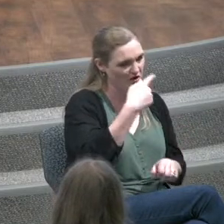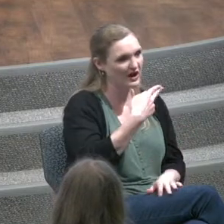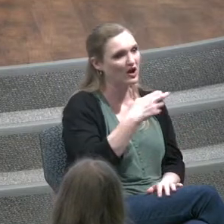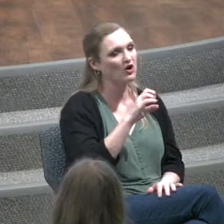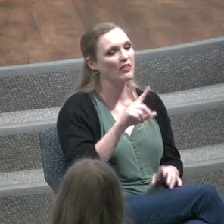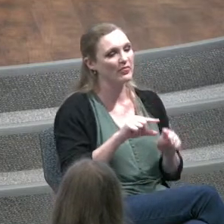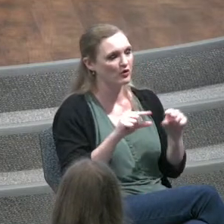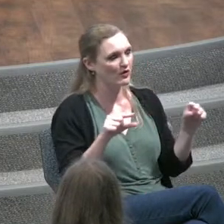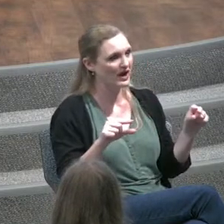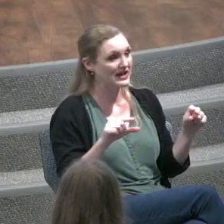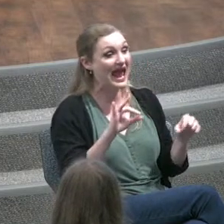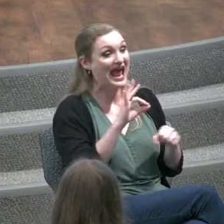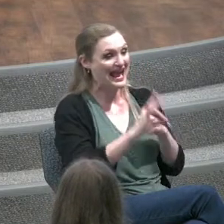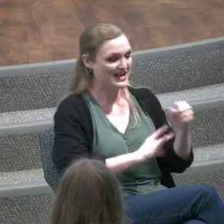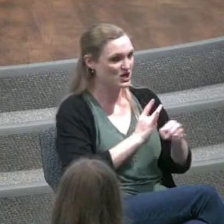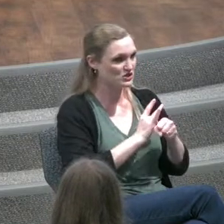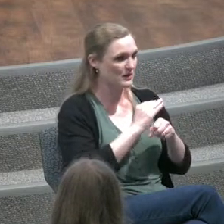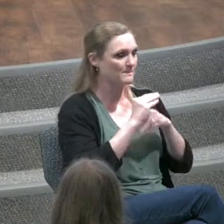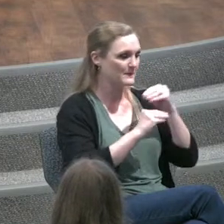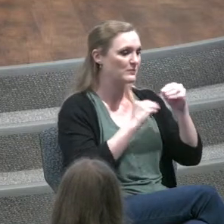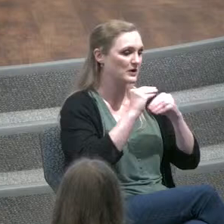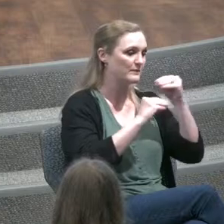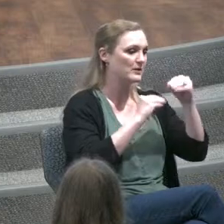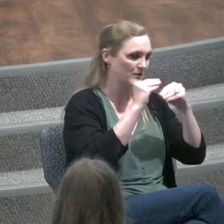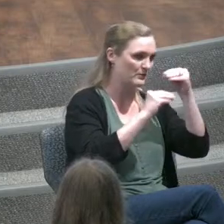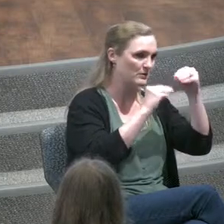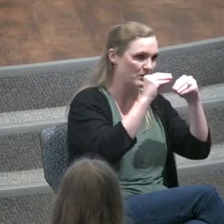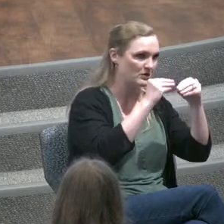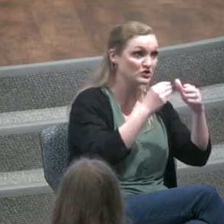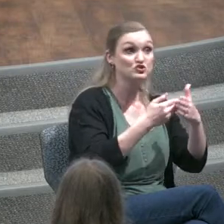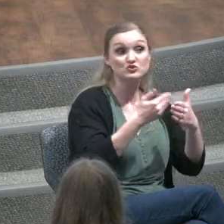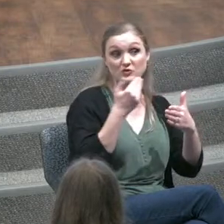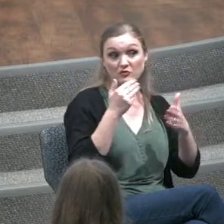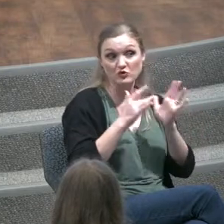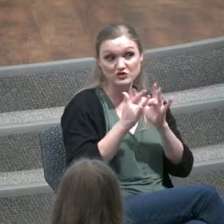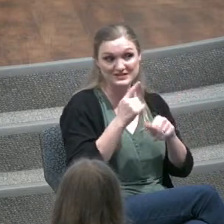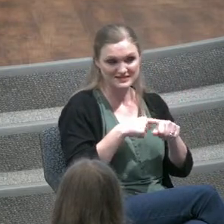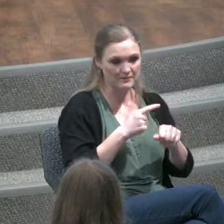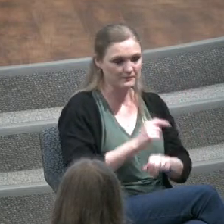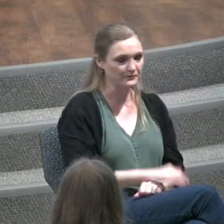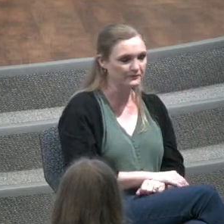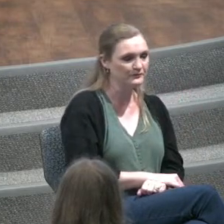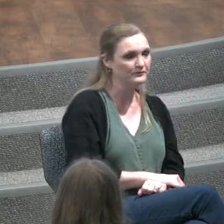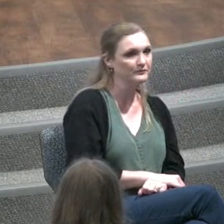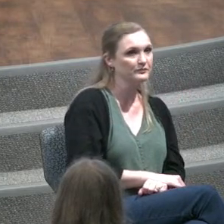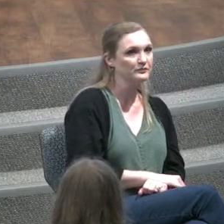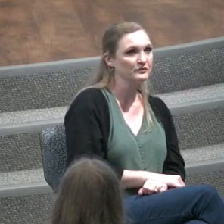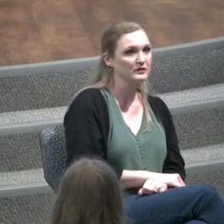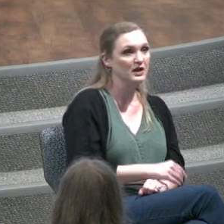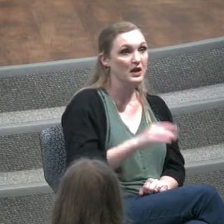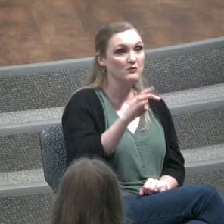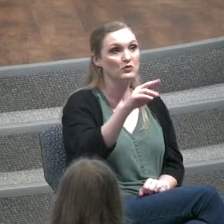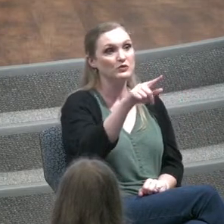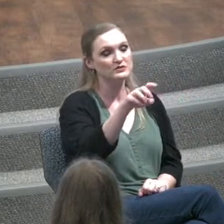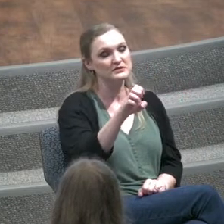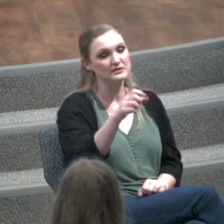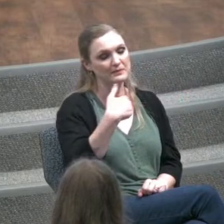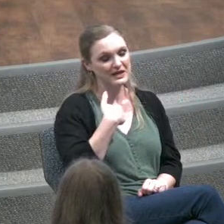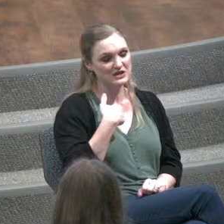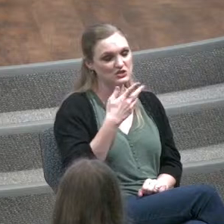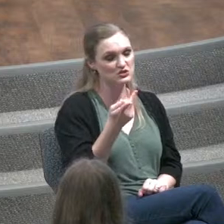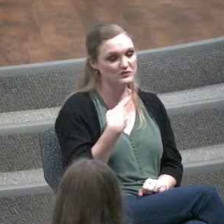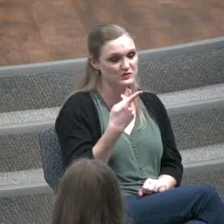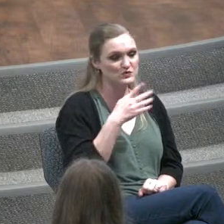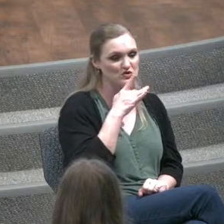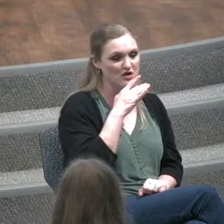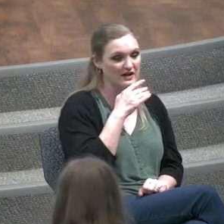over a period of 8 years, just before the time of Jesus. But Bruce and I were talking about this last week.